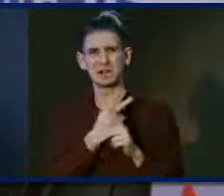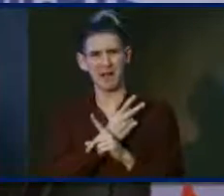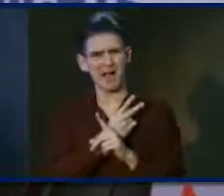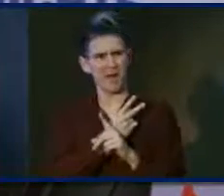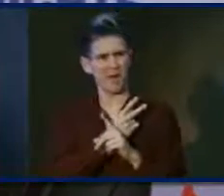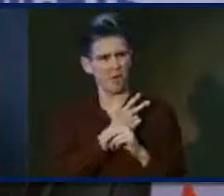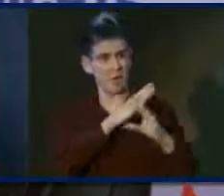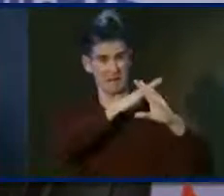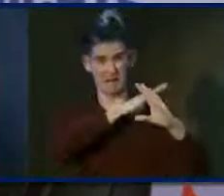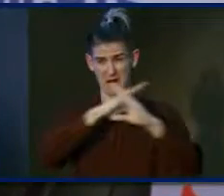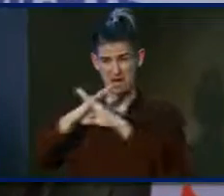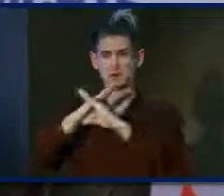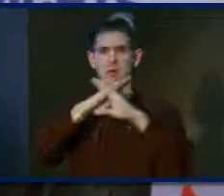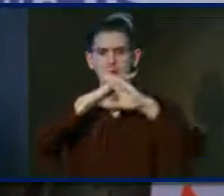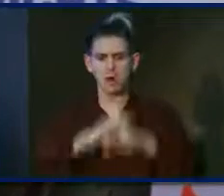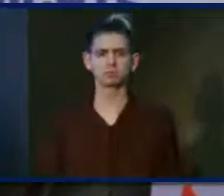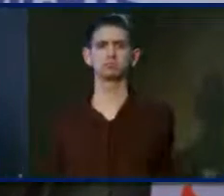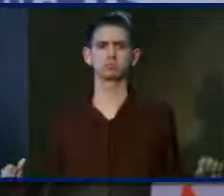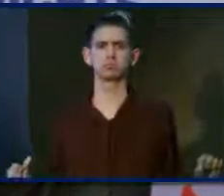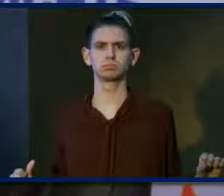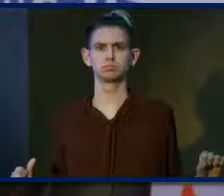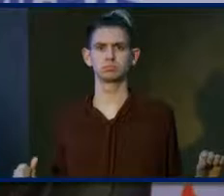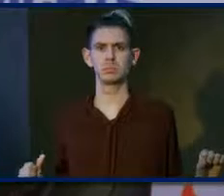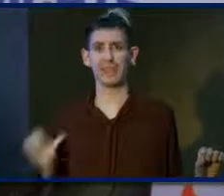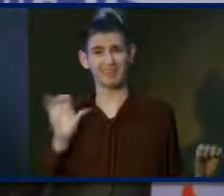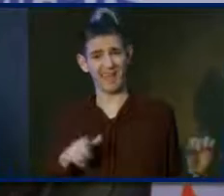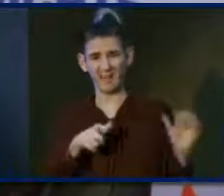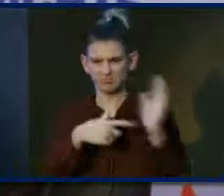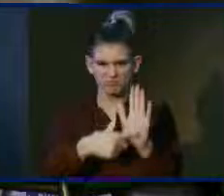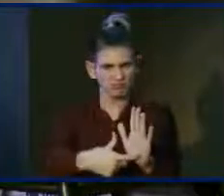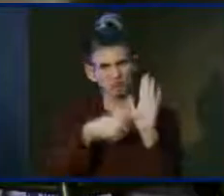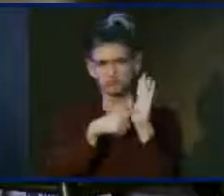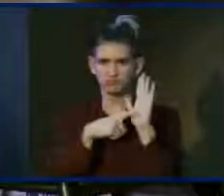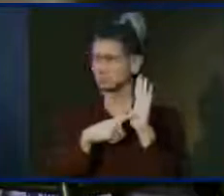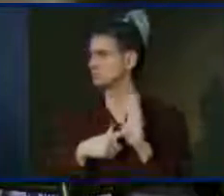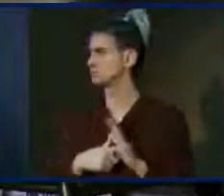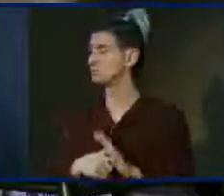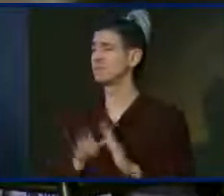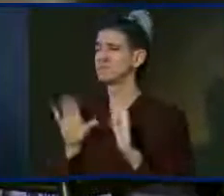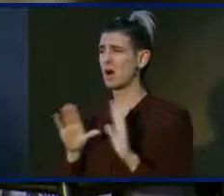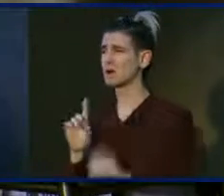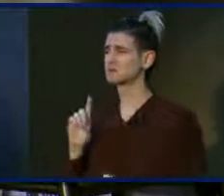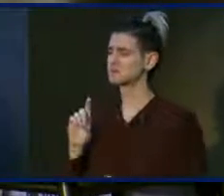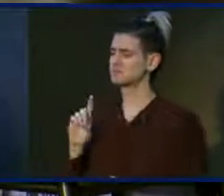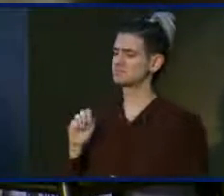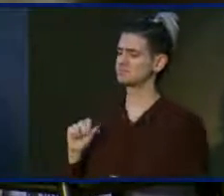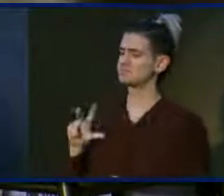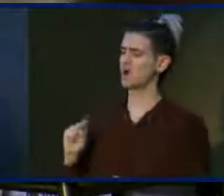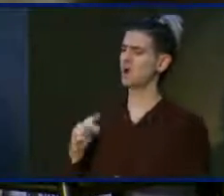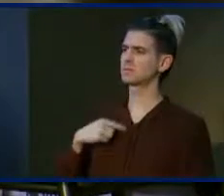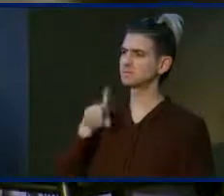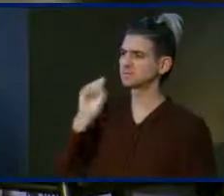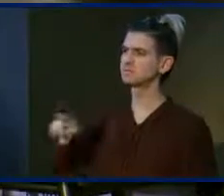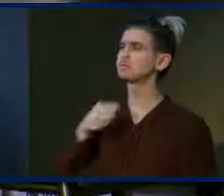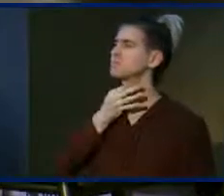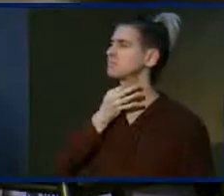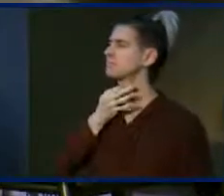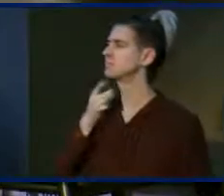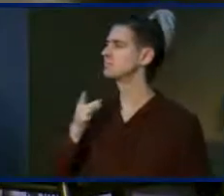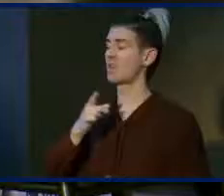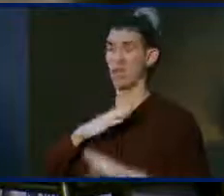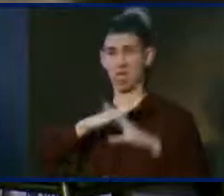we must. Oh, that's awesome. Don, let me ask you a question. There's a, what does being blocked from the